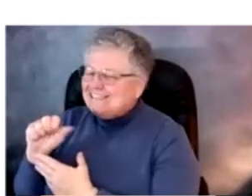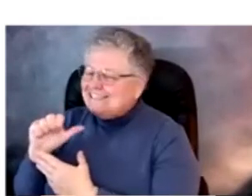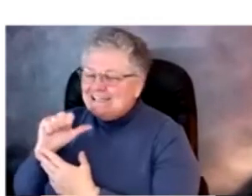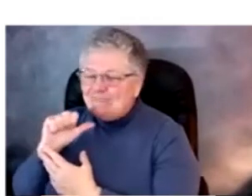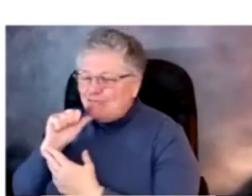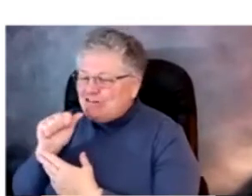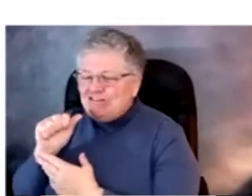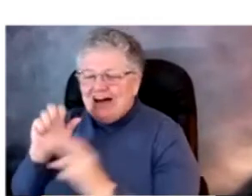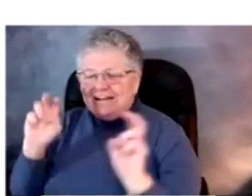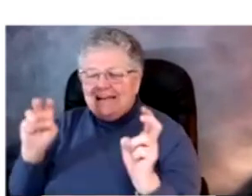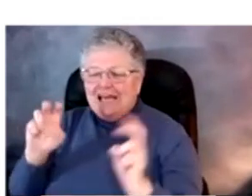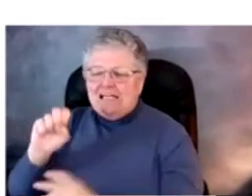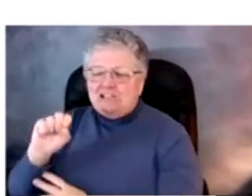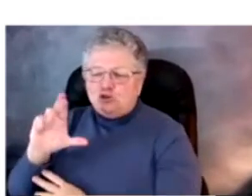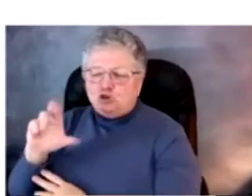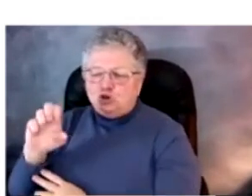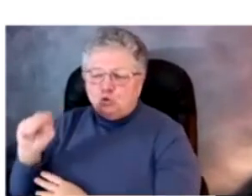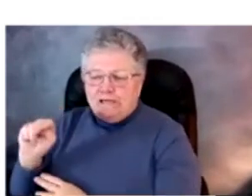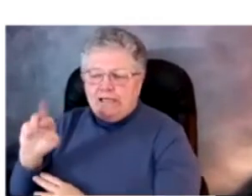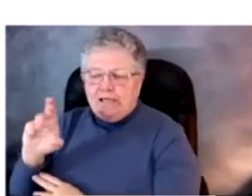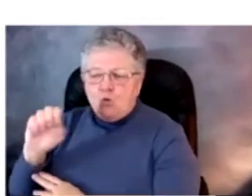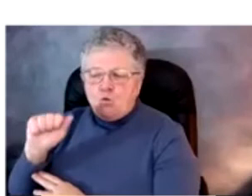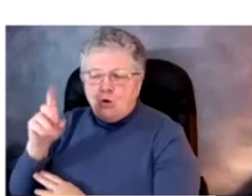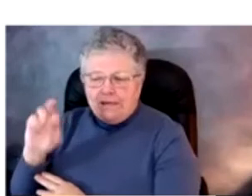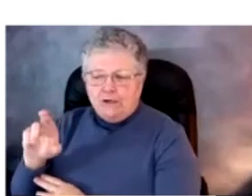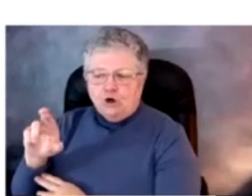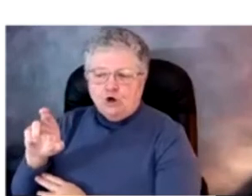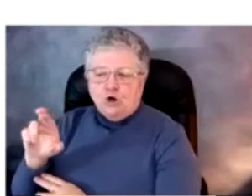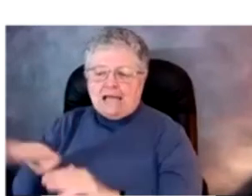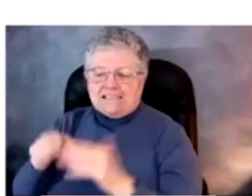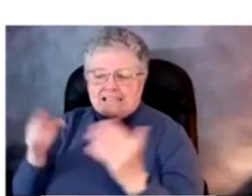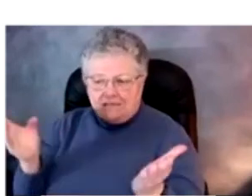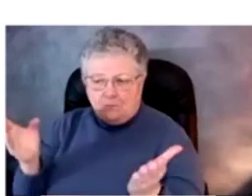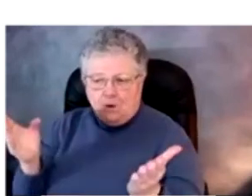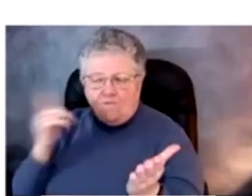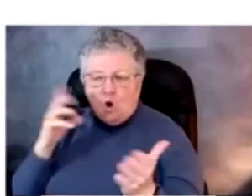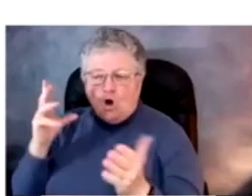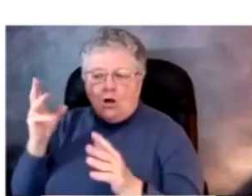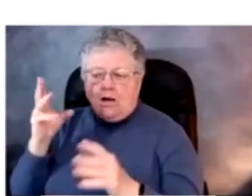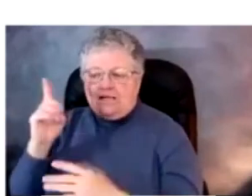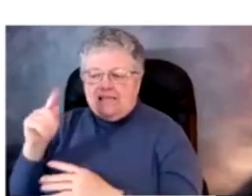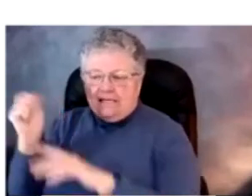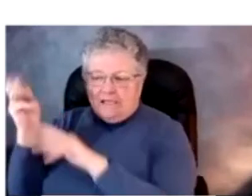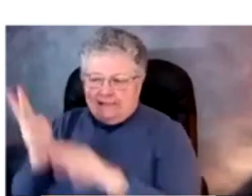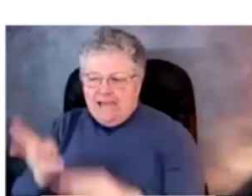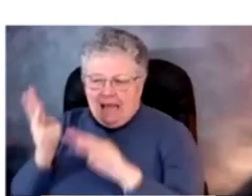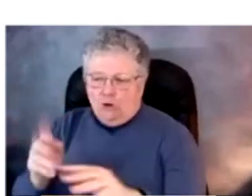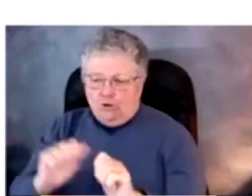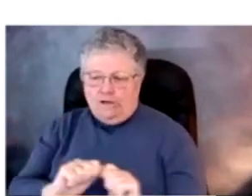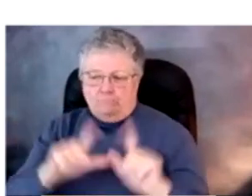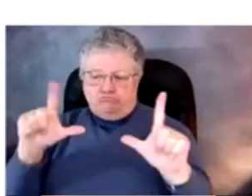accessible to access and download data. So we developed a disability data lookup